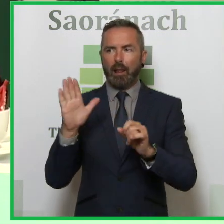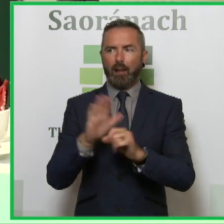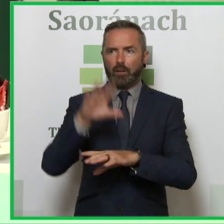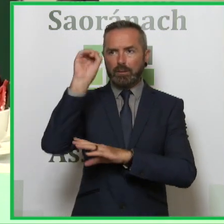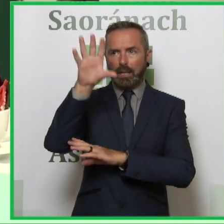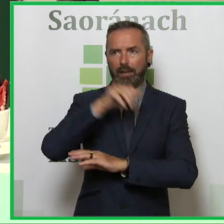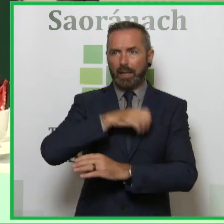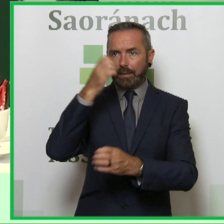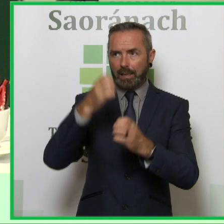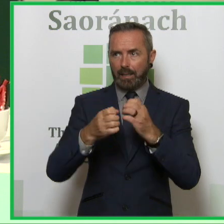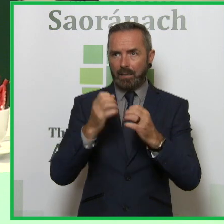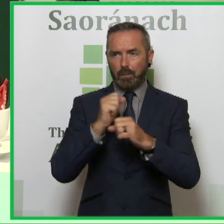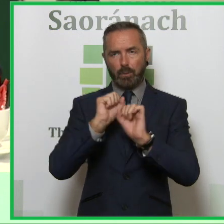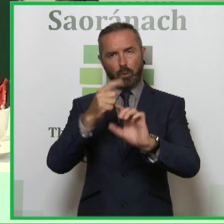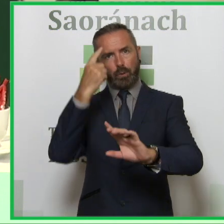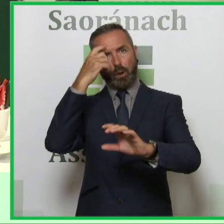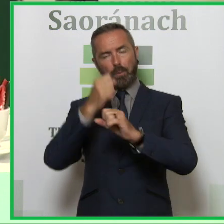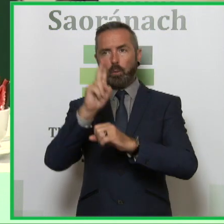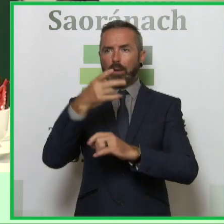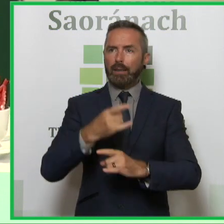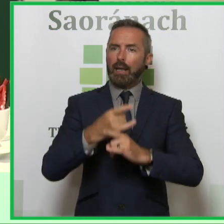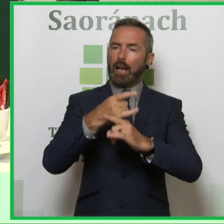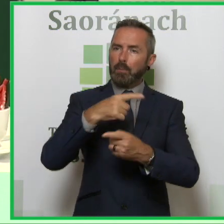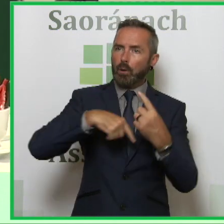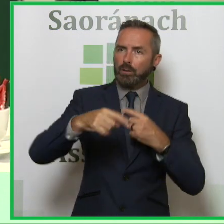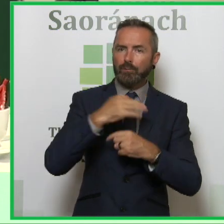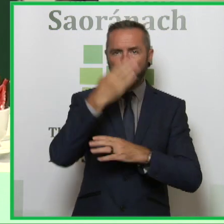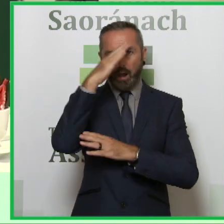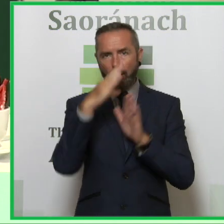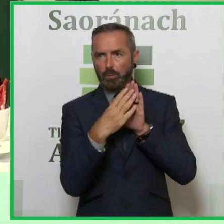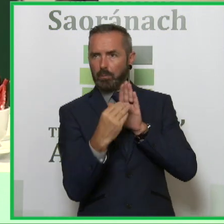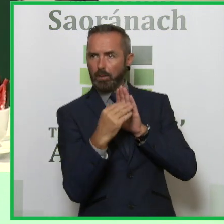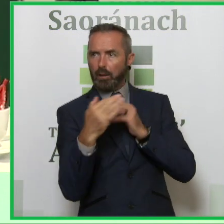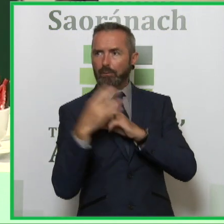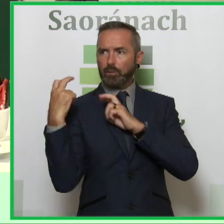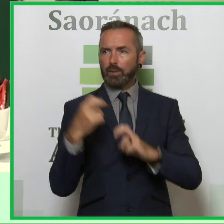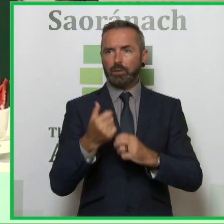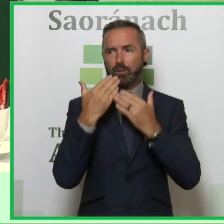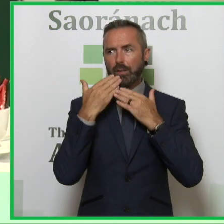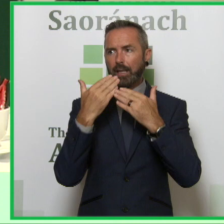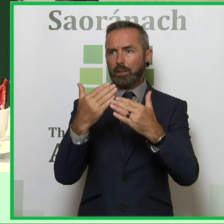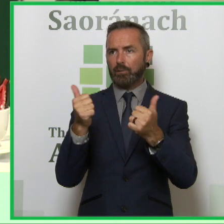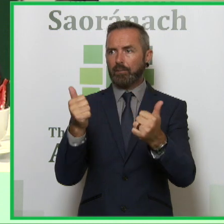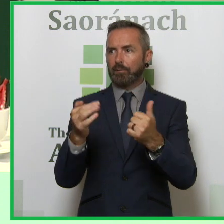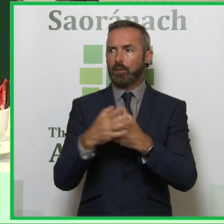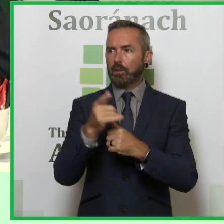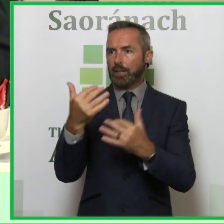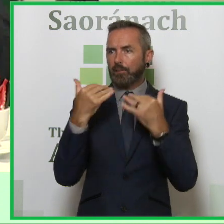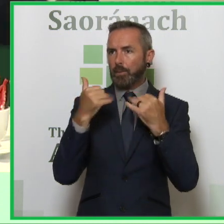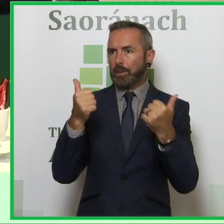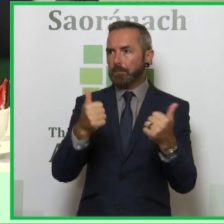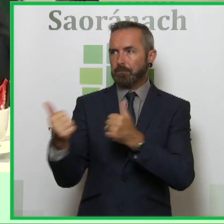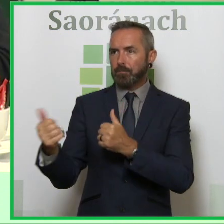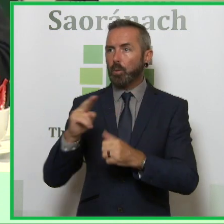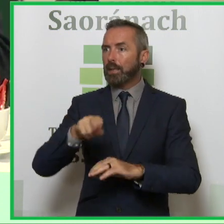terms of your thoughts about what might help us in terms of an Irish model and an Irish model of research. So thank you for that.